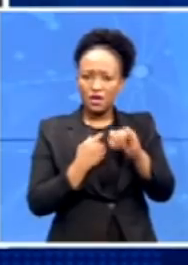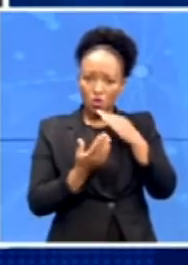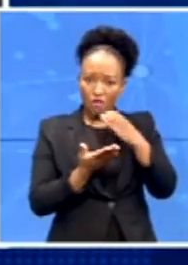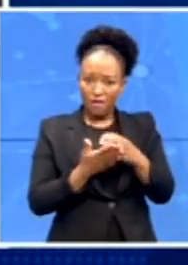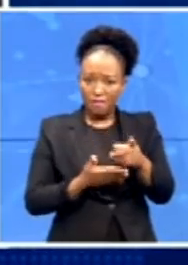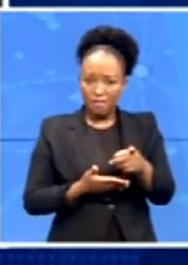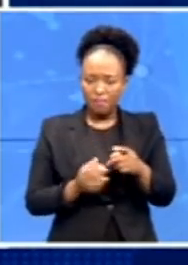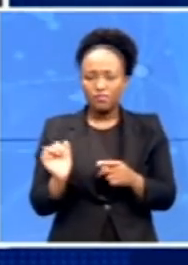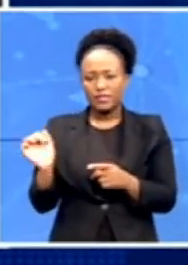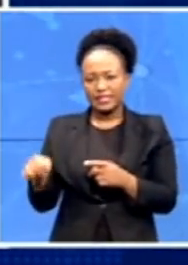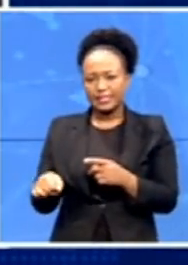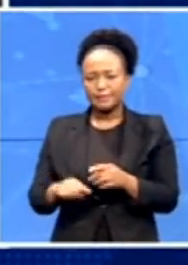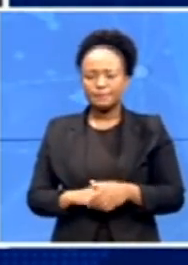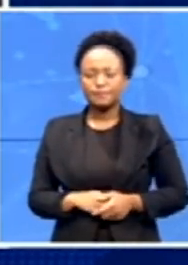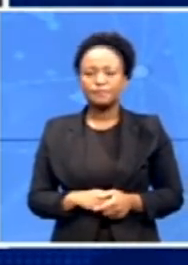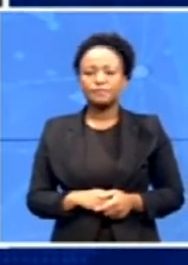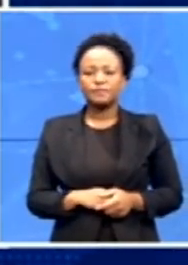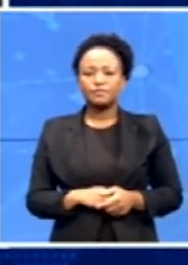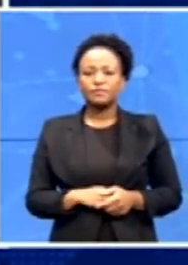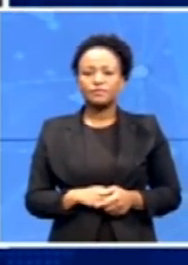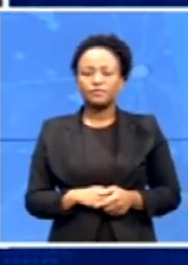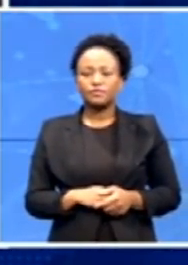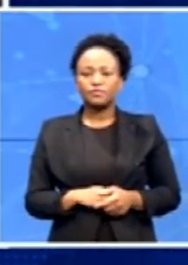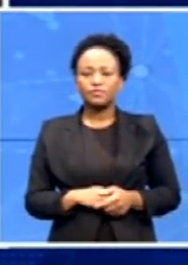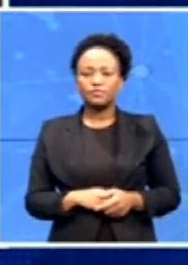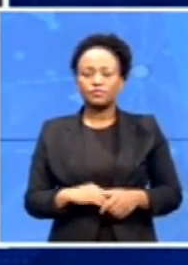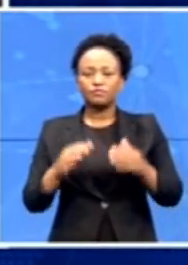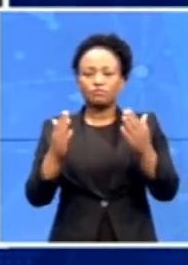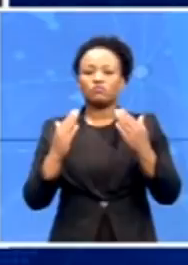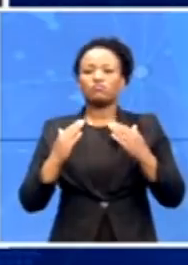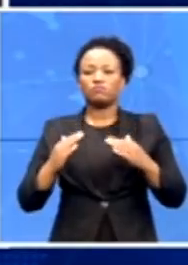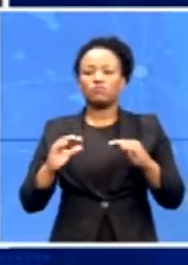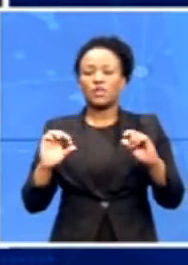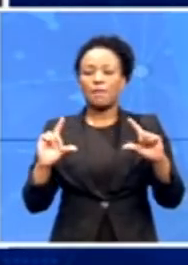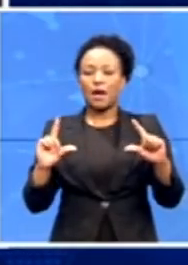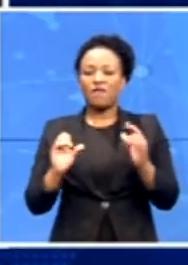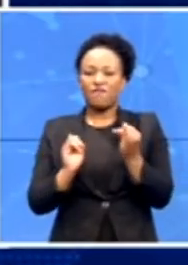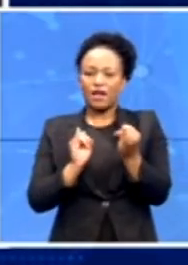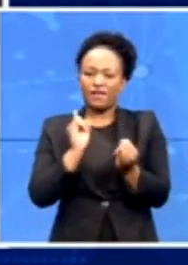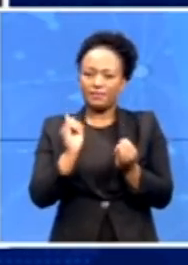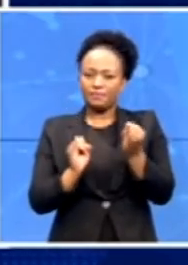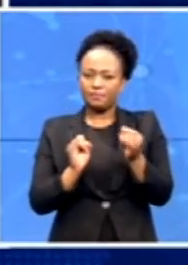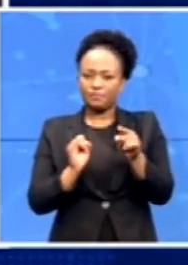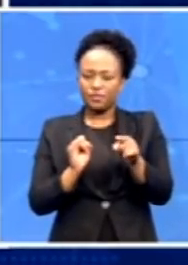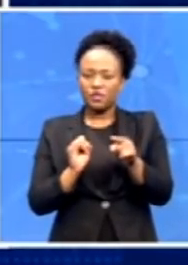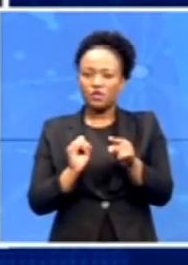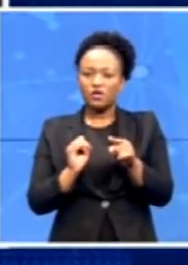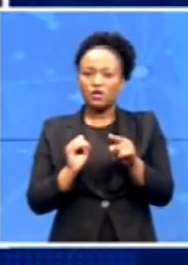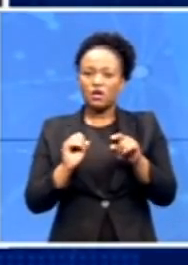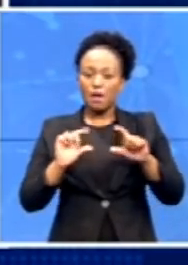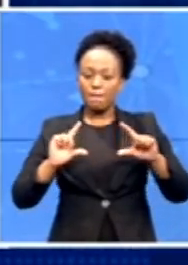Then paragraph 11, add paragraphs 16, 17, 18,